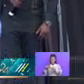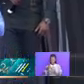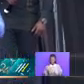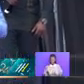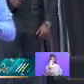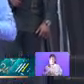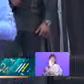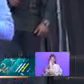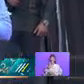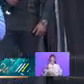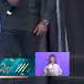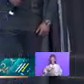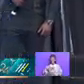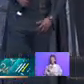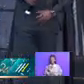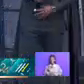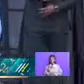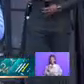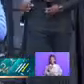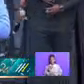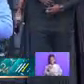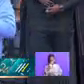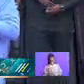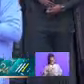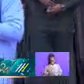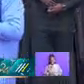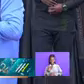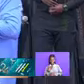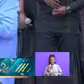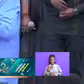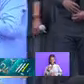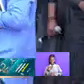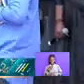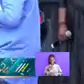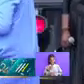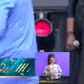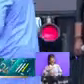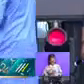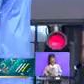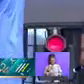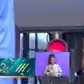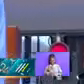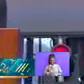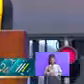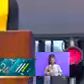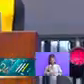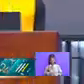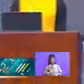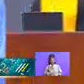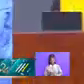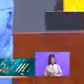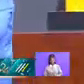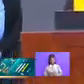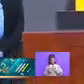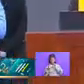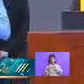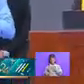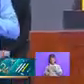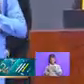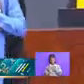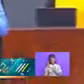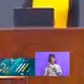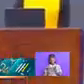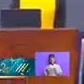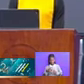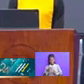yours somebody say it's mine somebody say it's mine somebody say it's mine it's mine okay for the